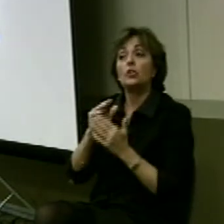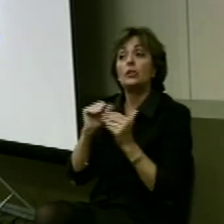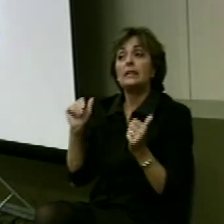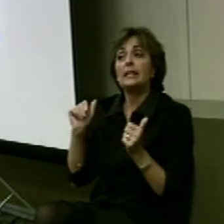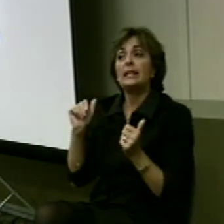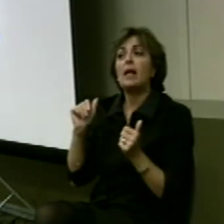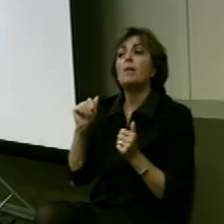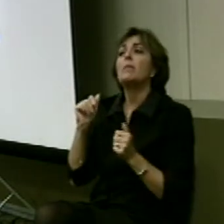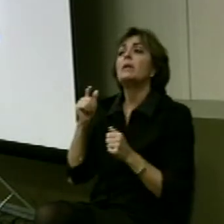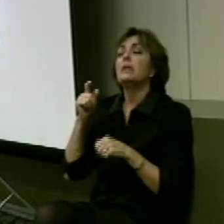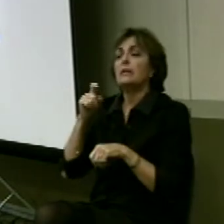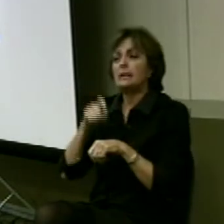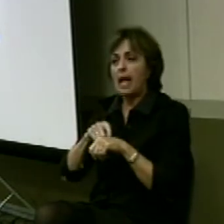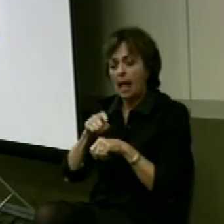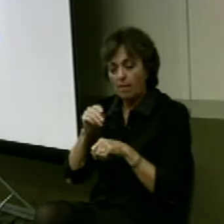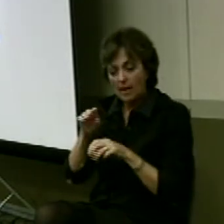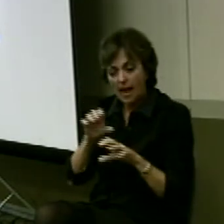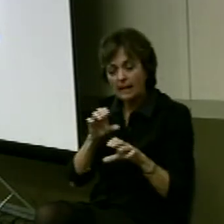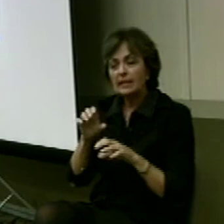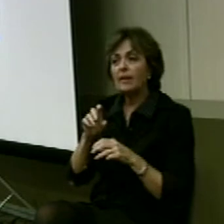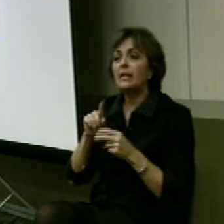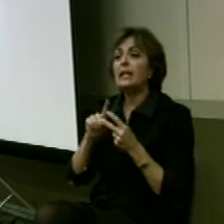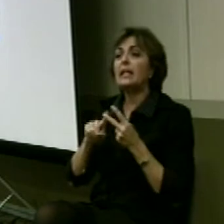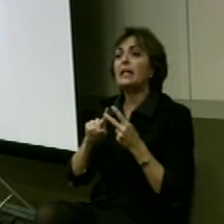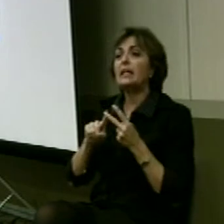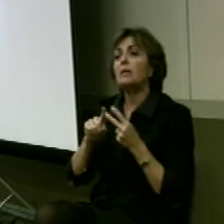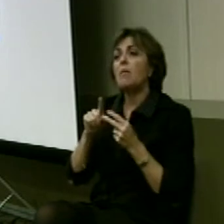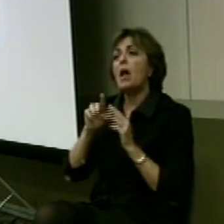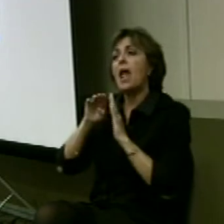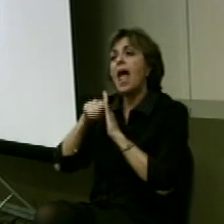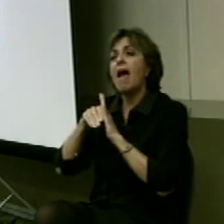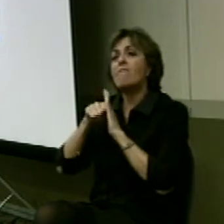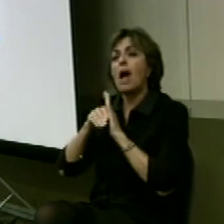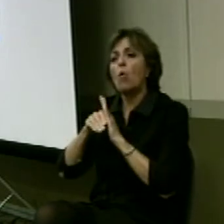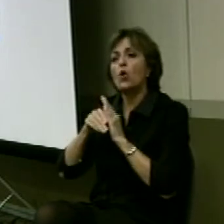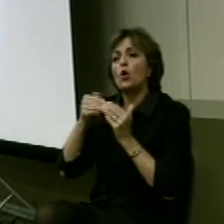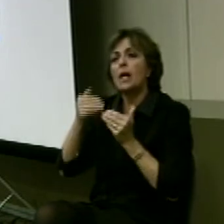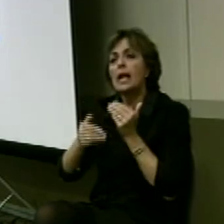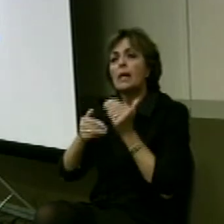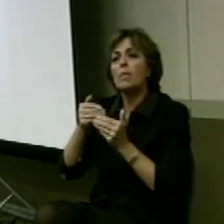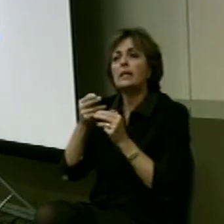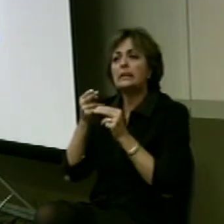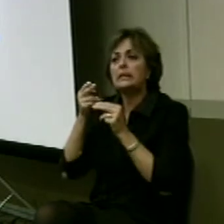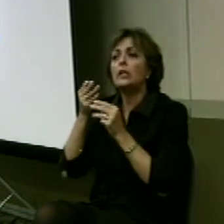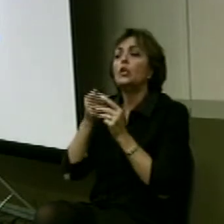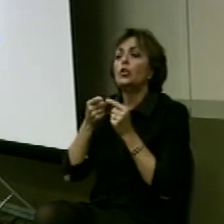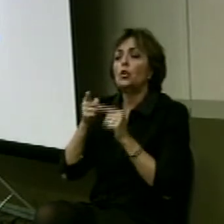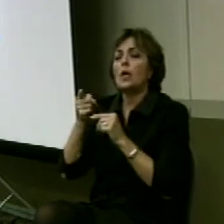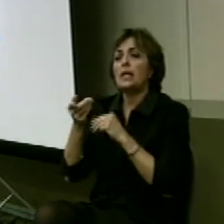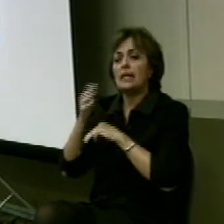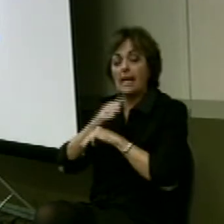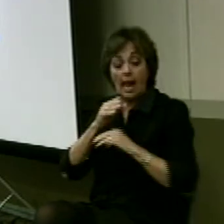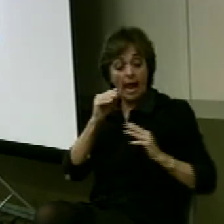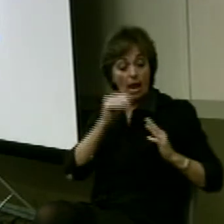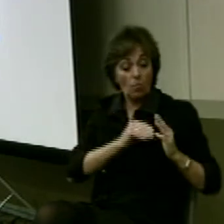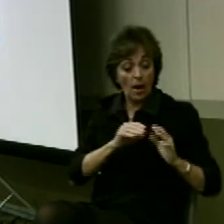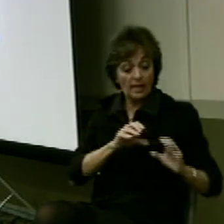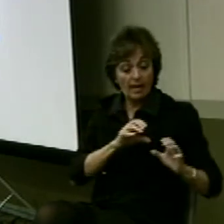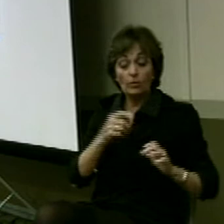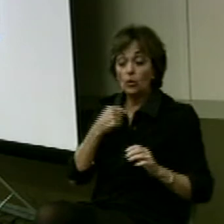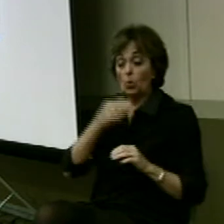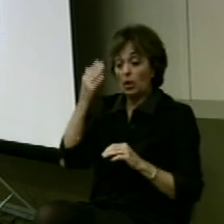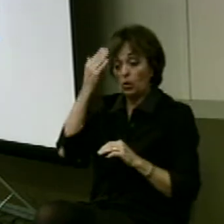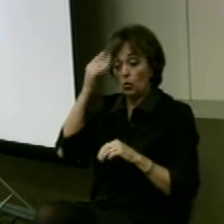This was our new data collection system. We did the time and activity. We did it by about half-hour increments throughout the day, and we would